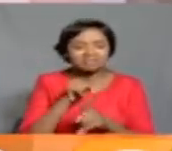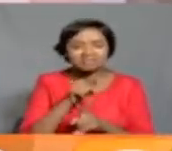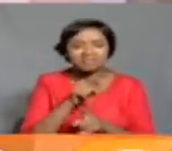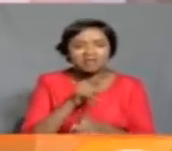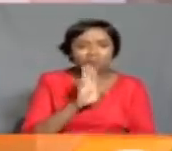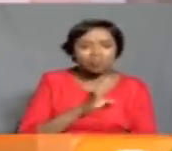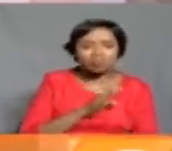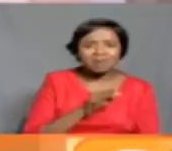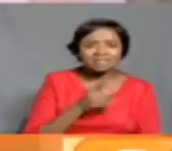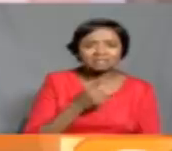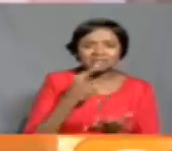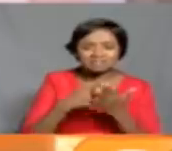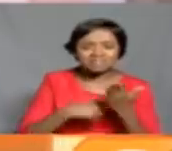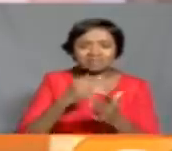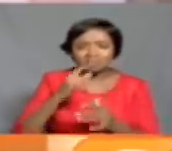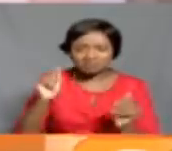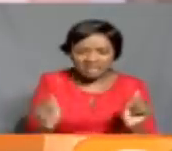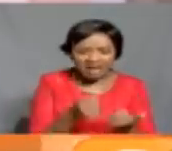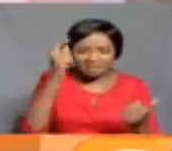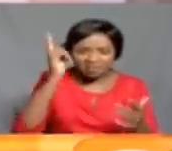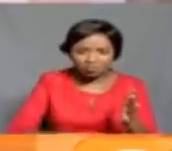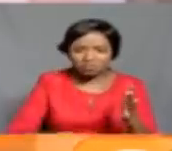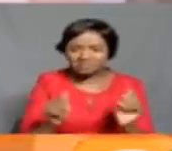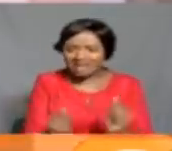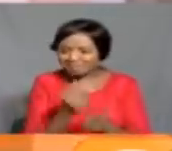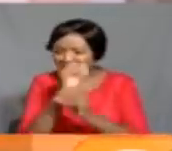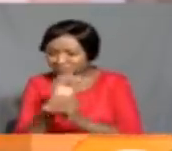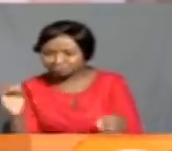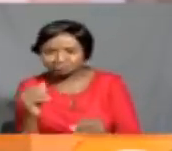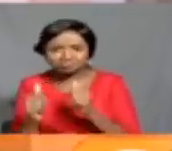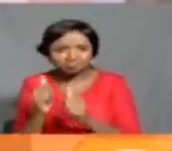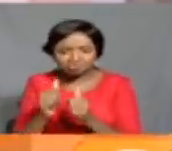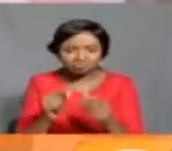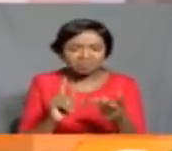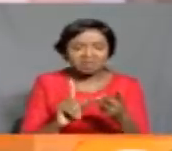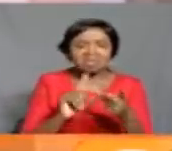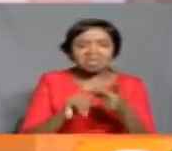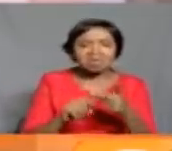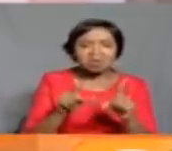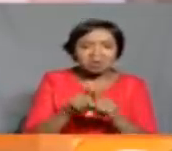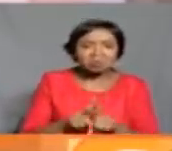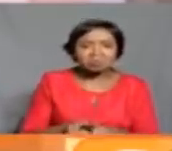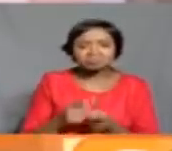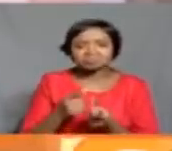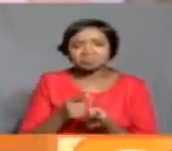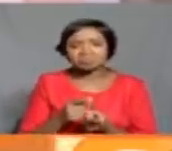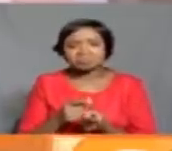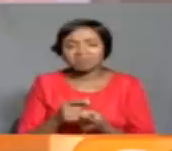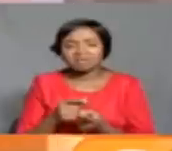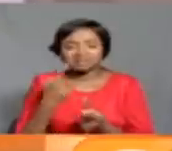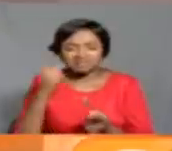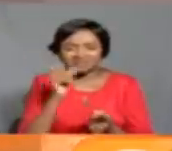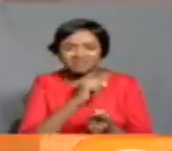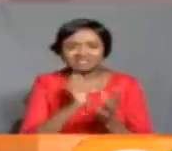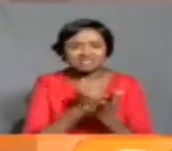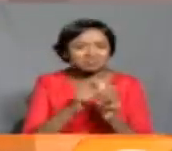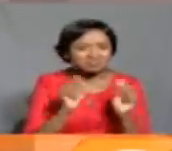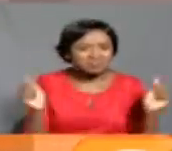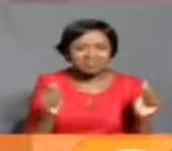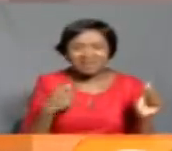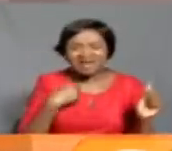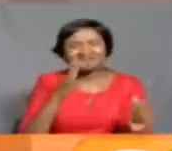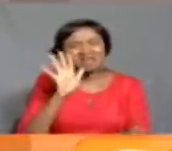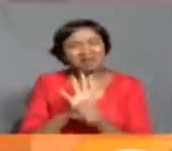didn't happen. We've heard from James Macharia about meter gauge railway or not, as we're seeing in the papers. I mean, there's been quite a